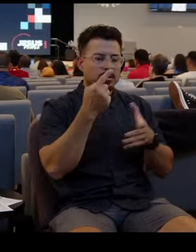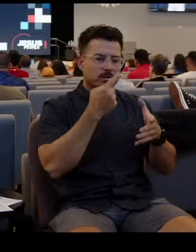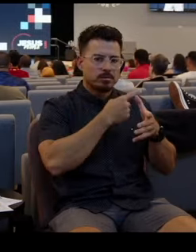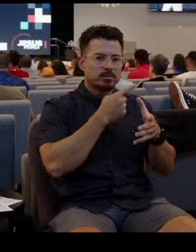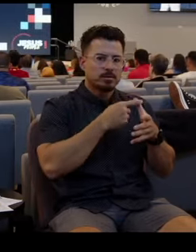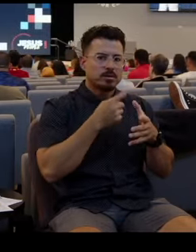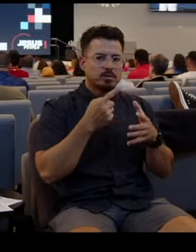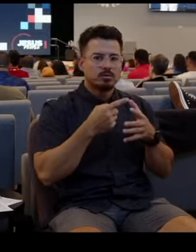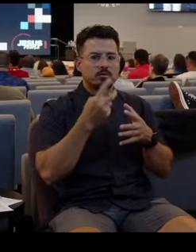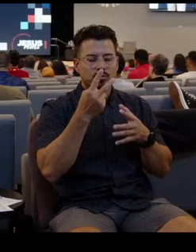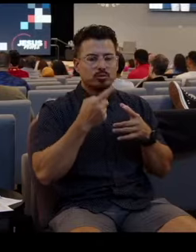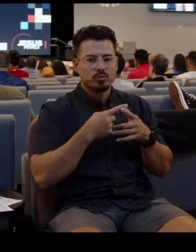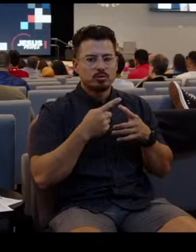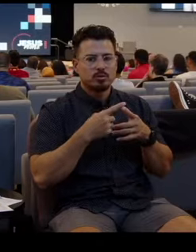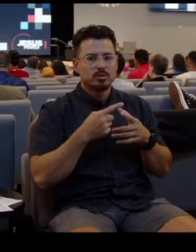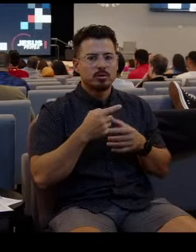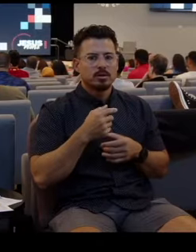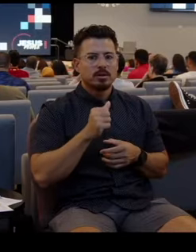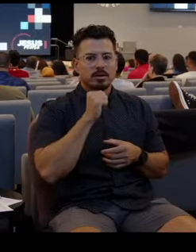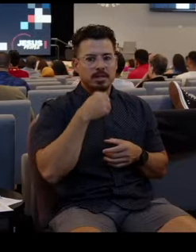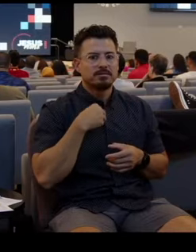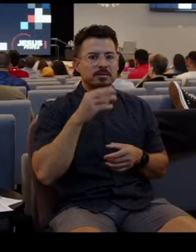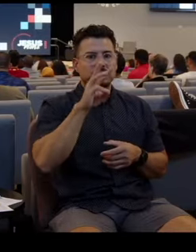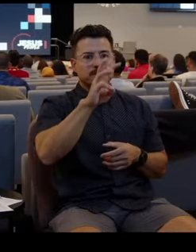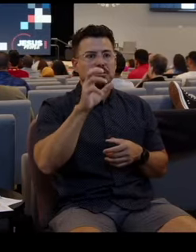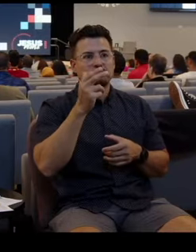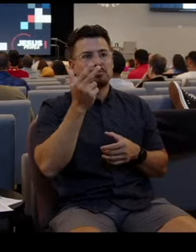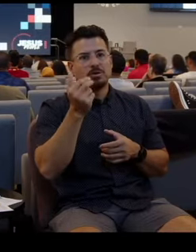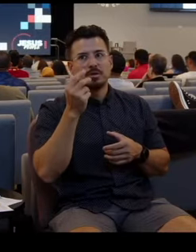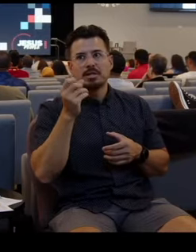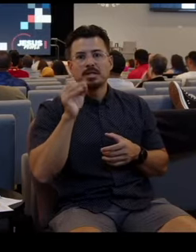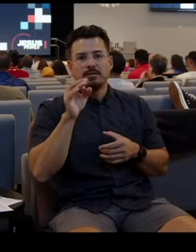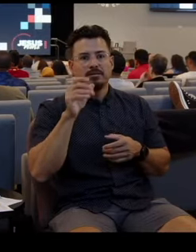Reason number two is so we wouldn't have 613 of these.